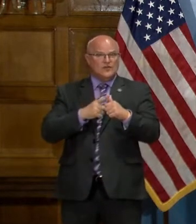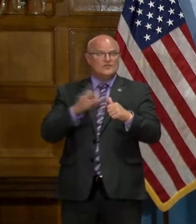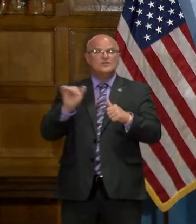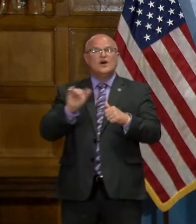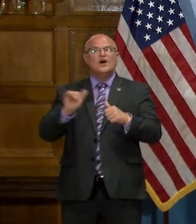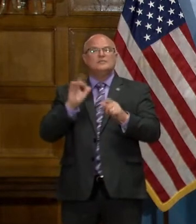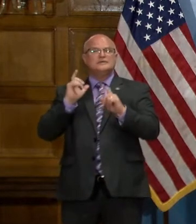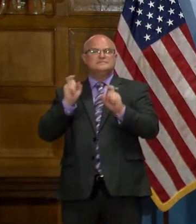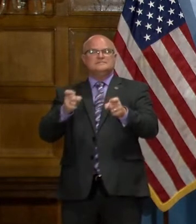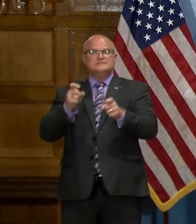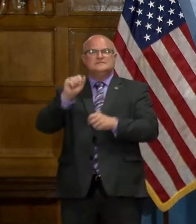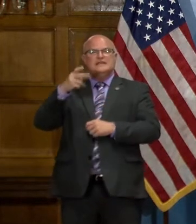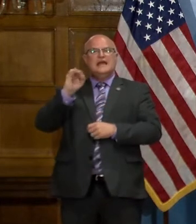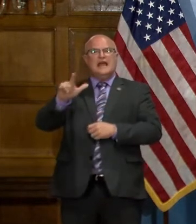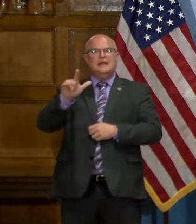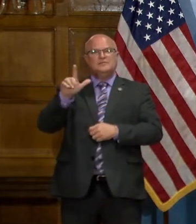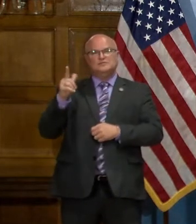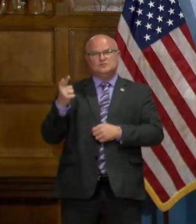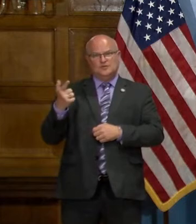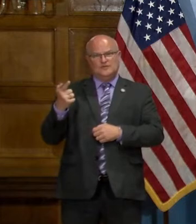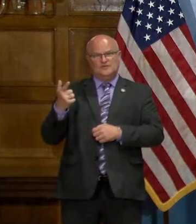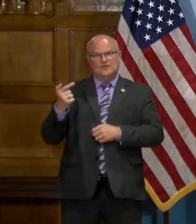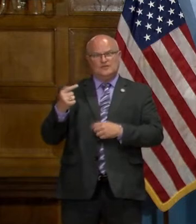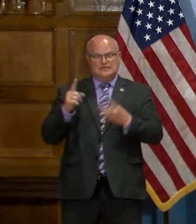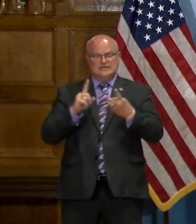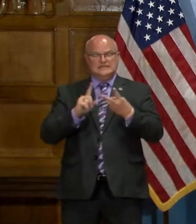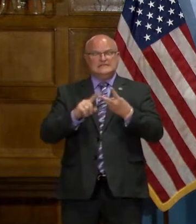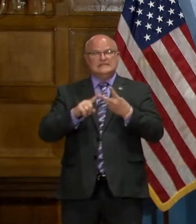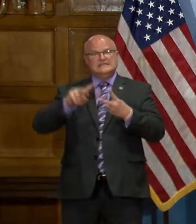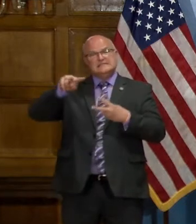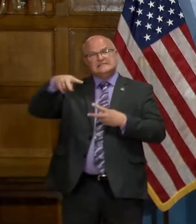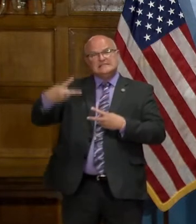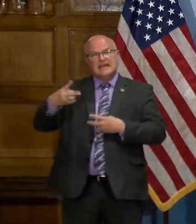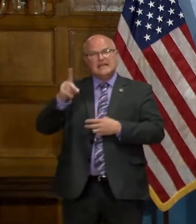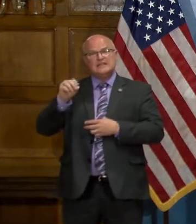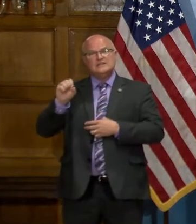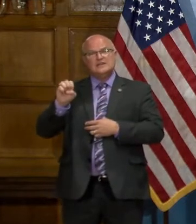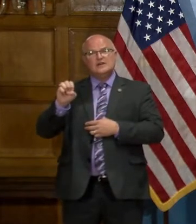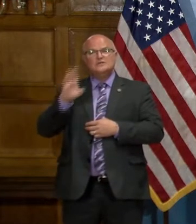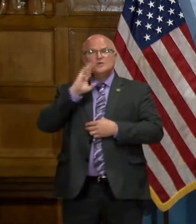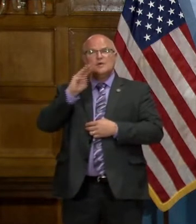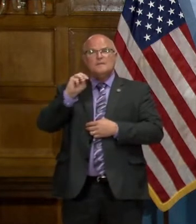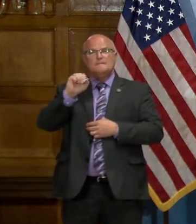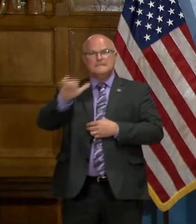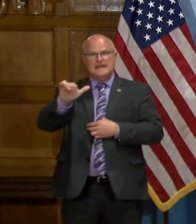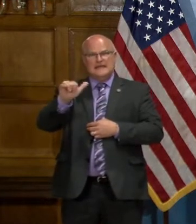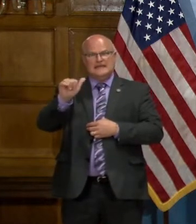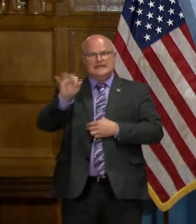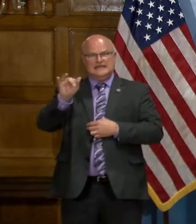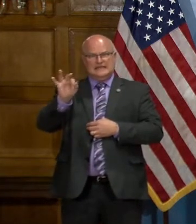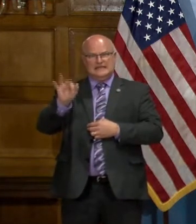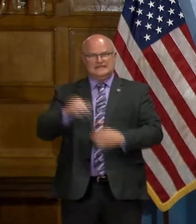be administered by April 21st. Second doses will be administered by May the 19th.